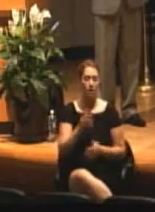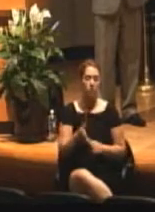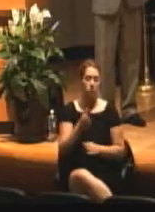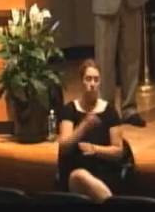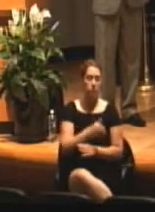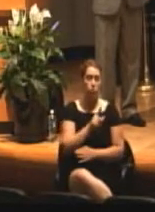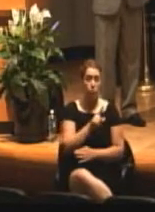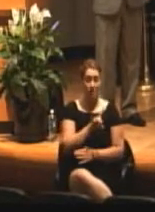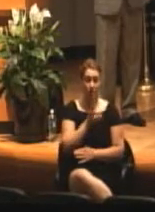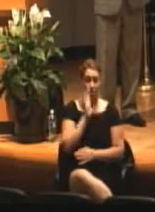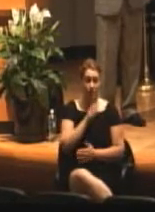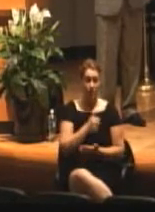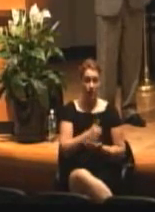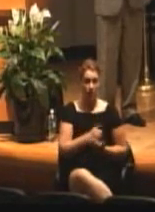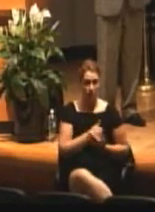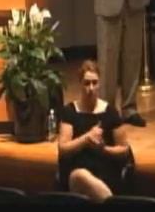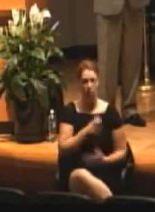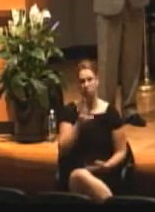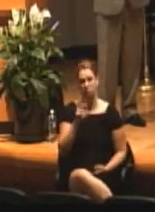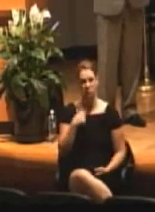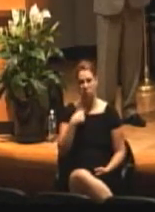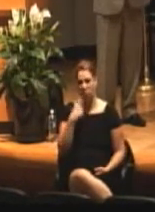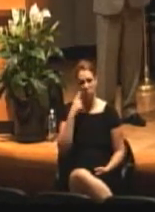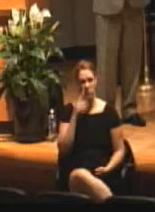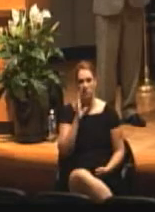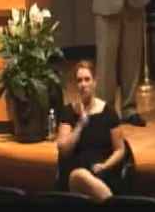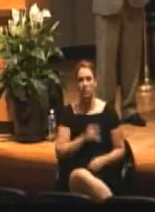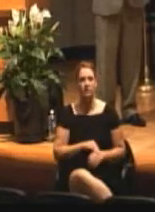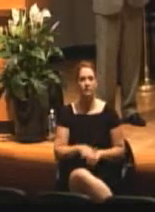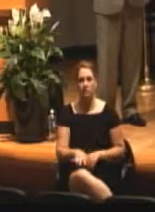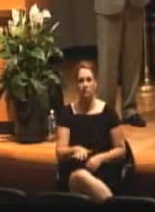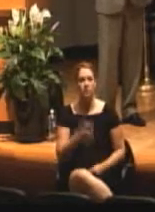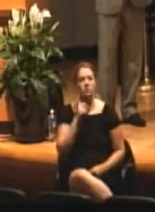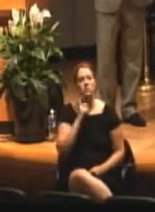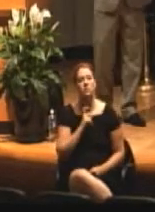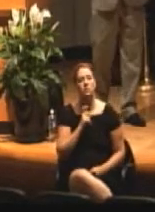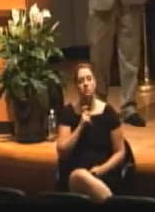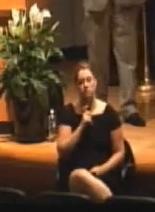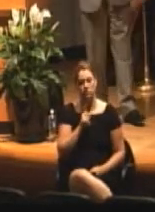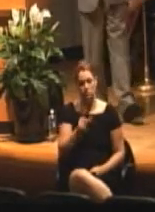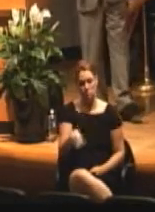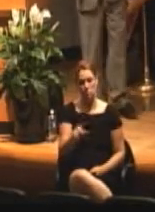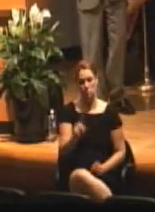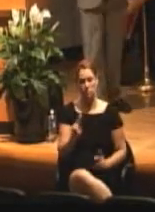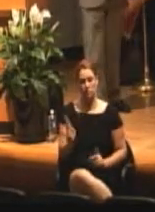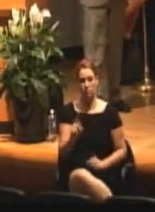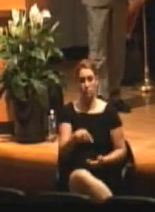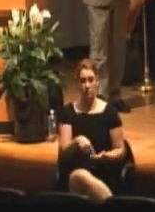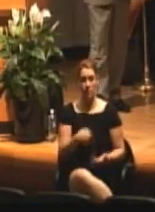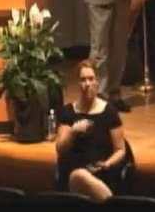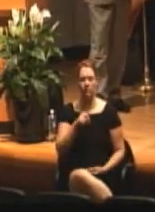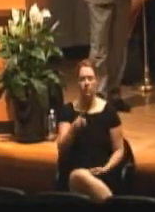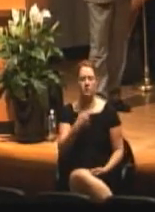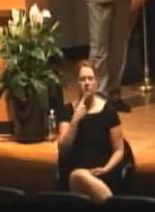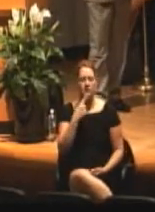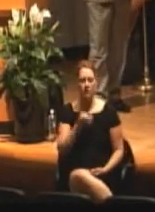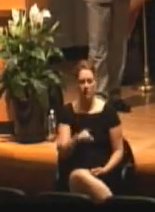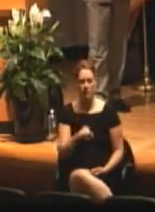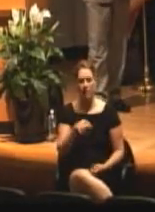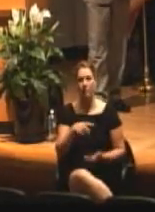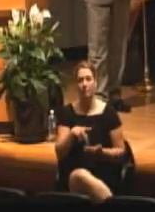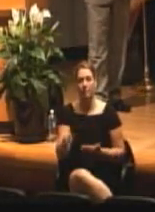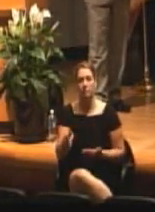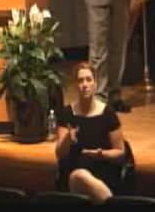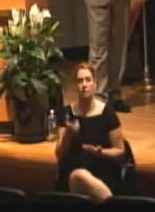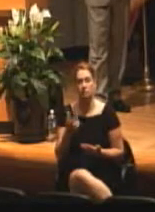I don't think it will make a much of an effect at that point, because whoever you're paying just sees that payment that's due on this date, they record it as